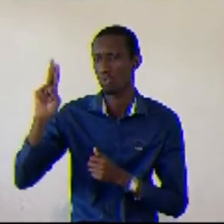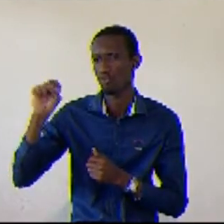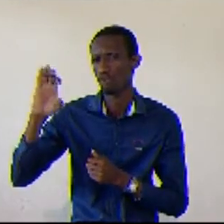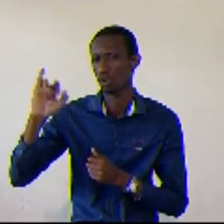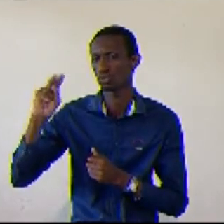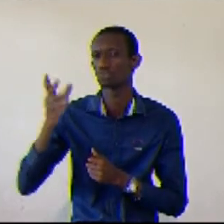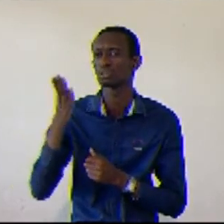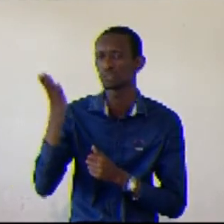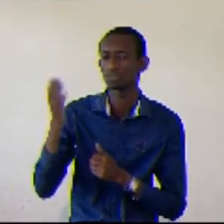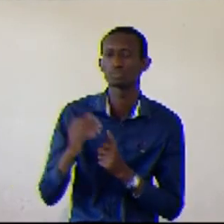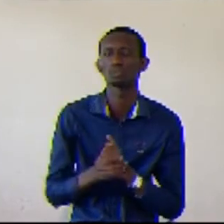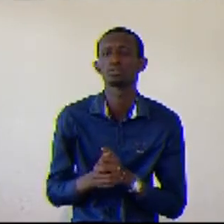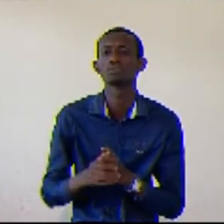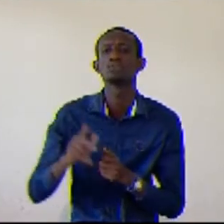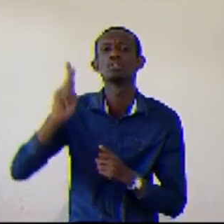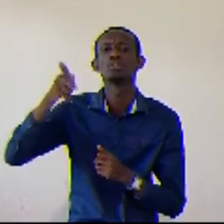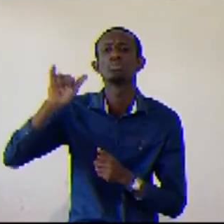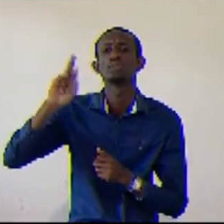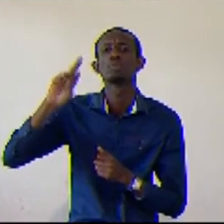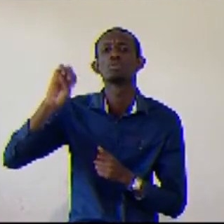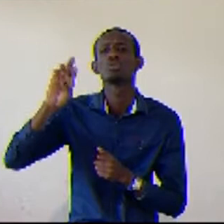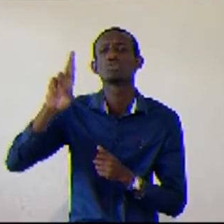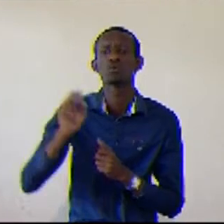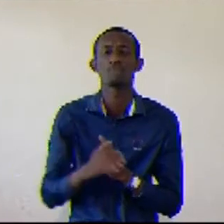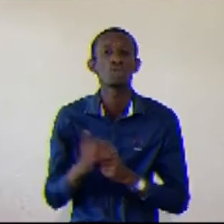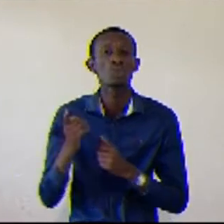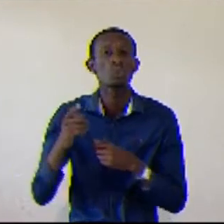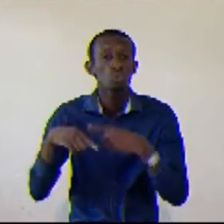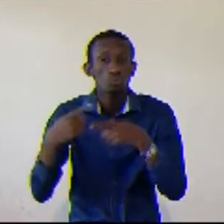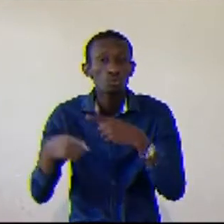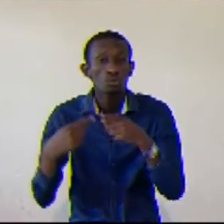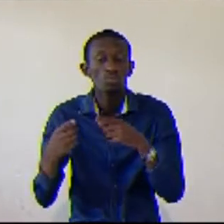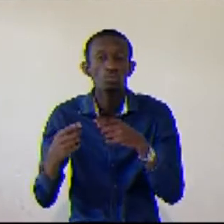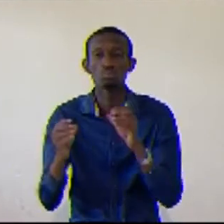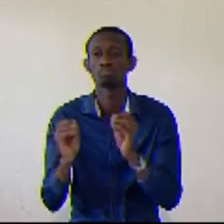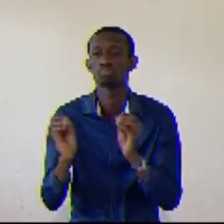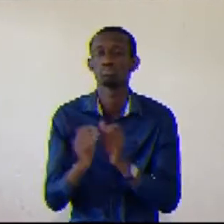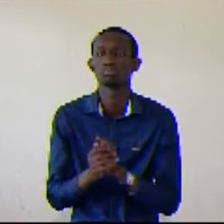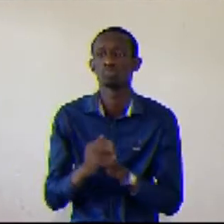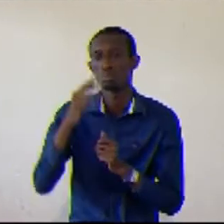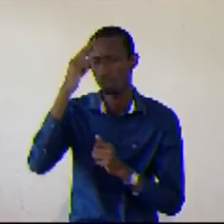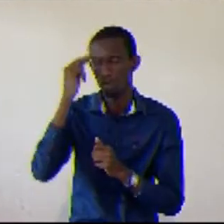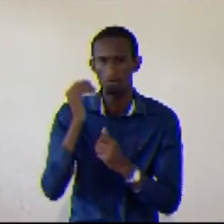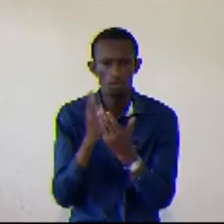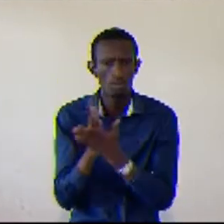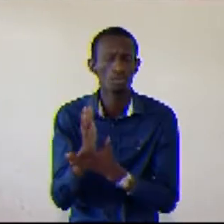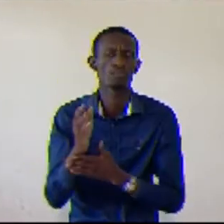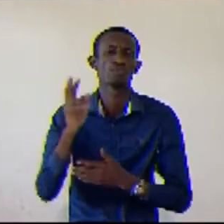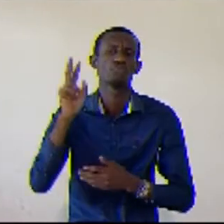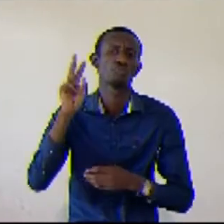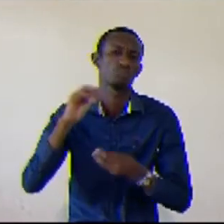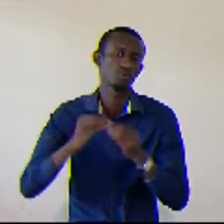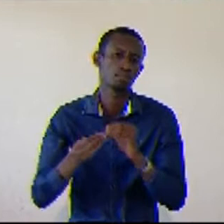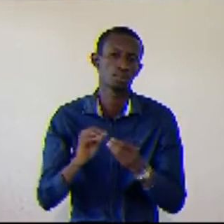and this kind of function is going to be continuous everywhere, of course, in the set of real numbers, isn't it?